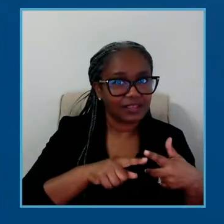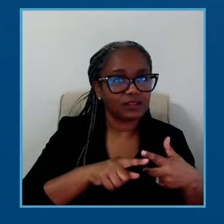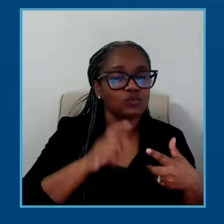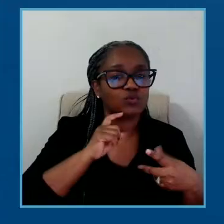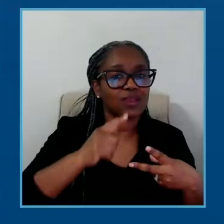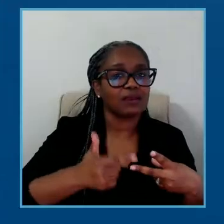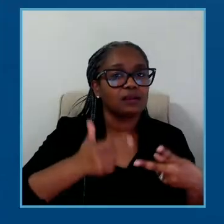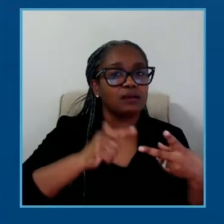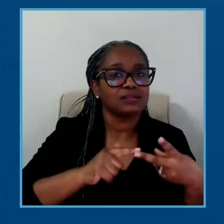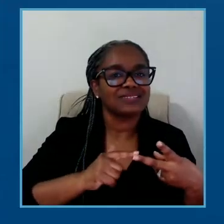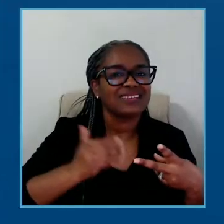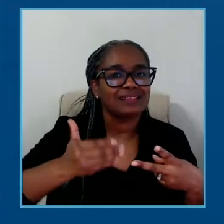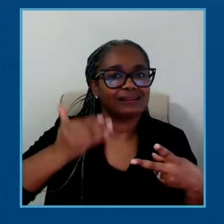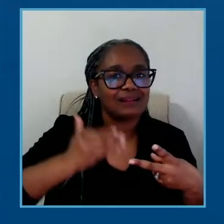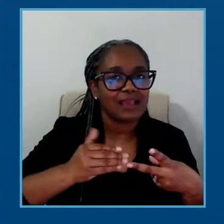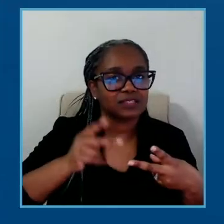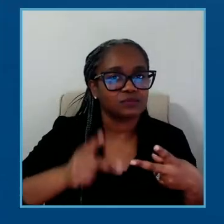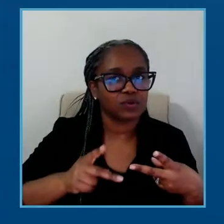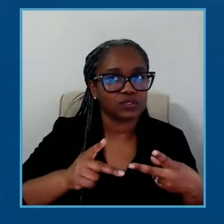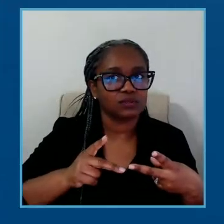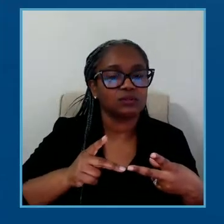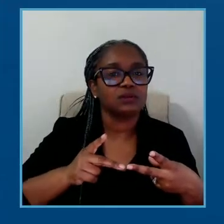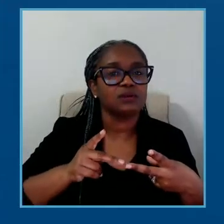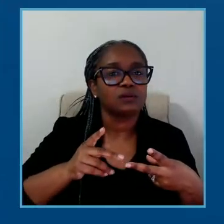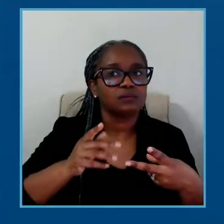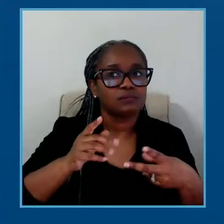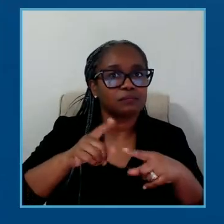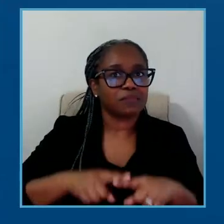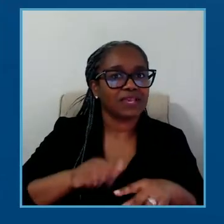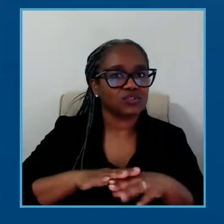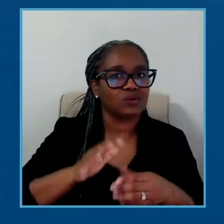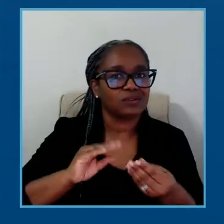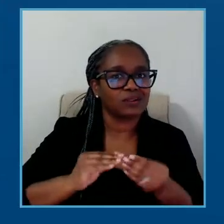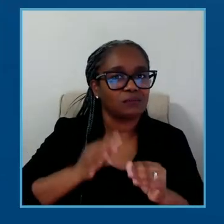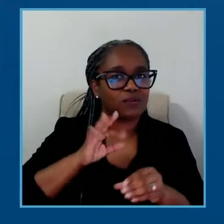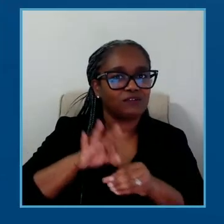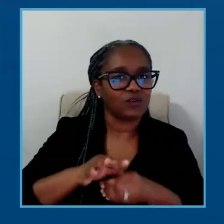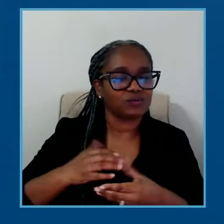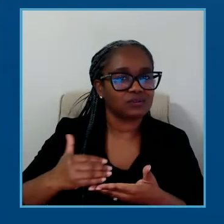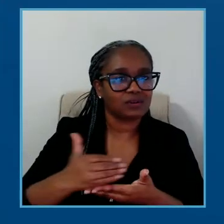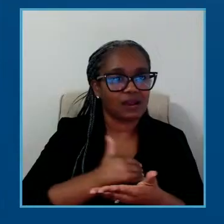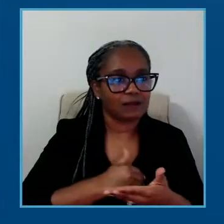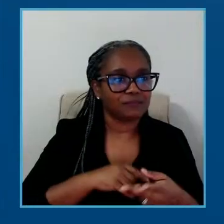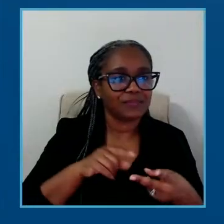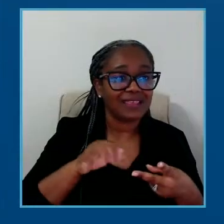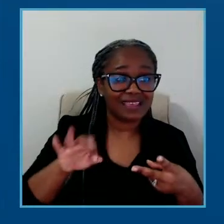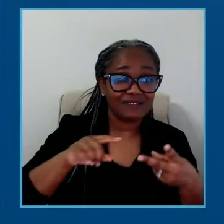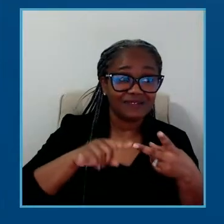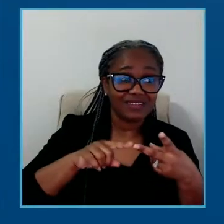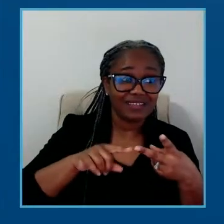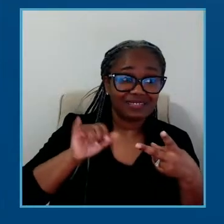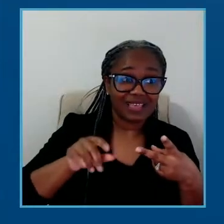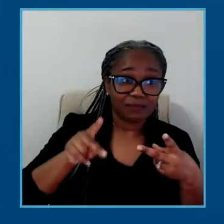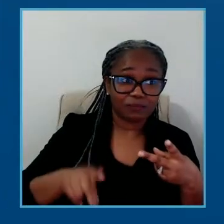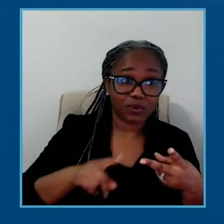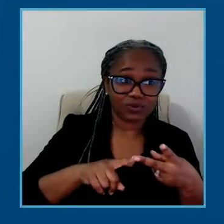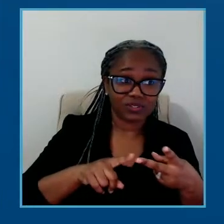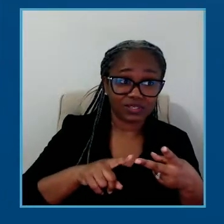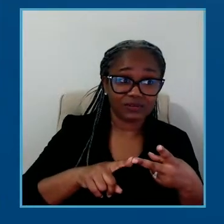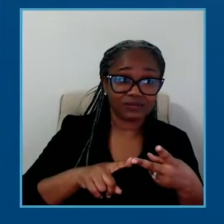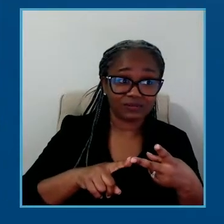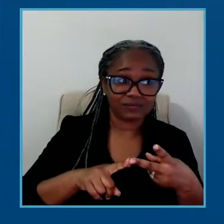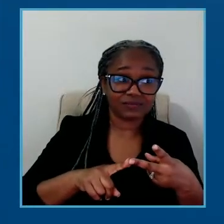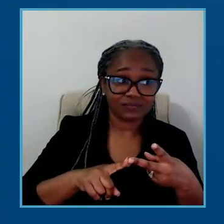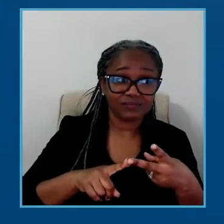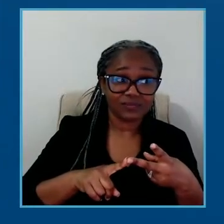if that person also received a majority, before declaring that person elected, the chair would have to pause and ask a